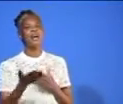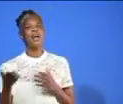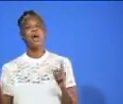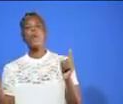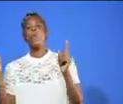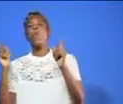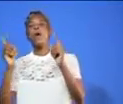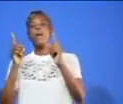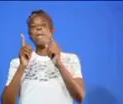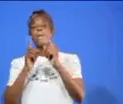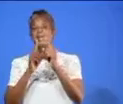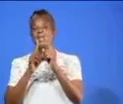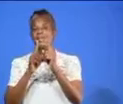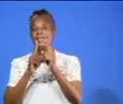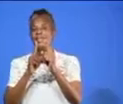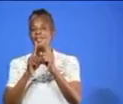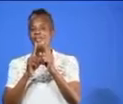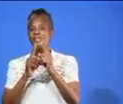meet the